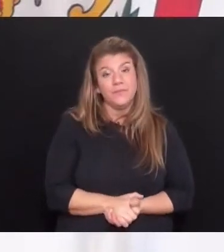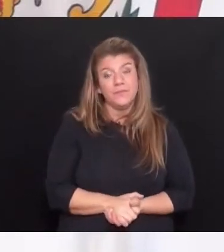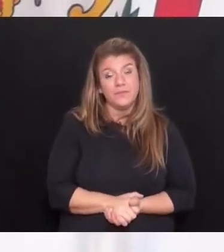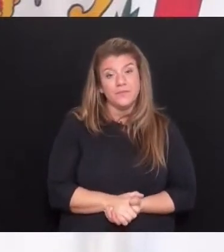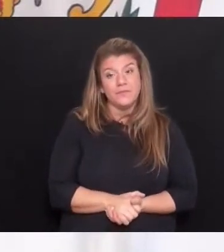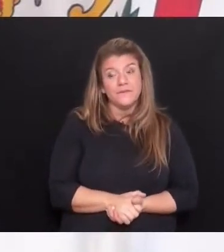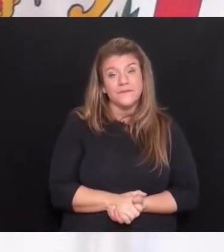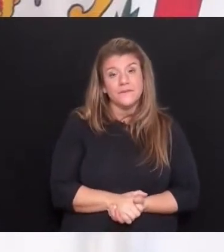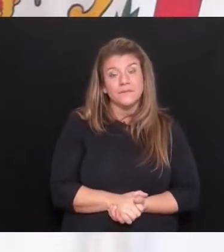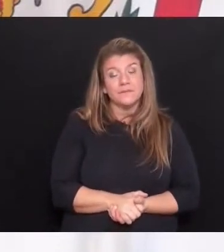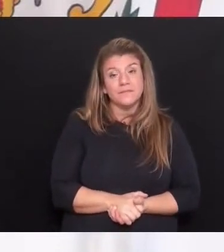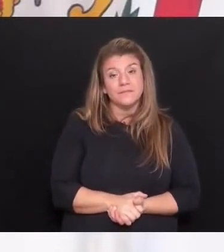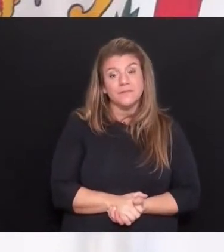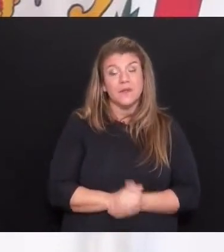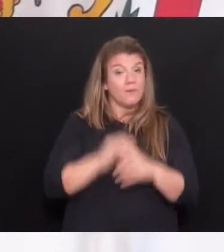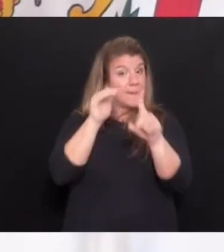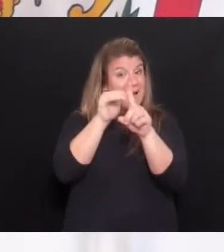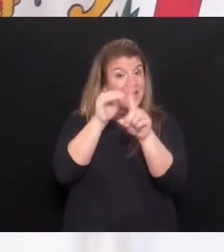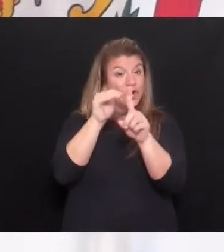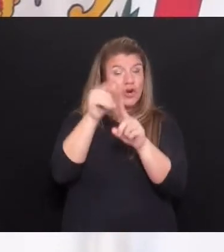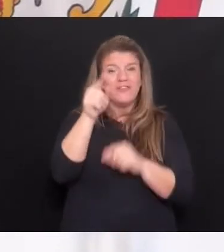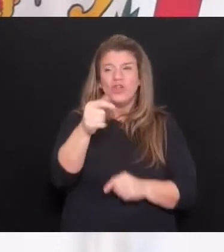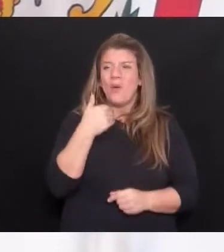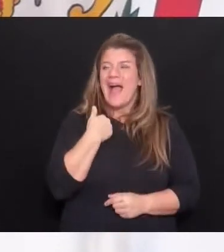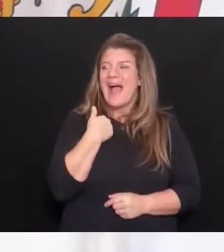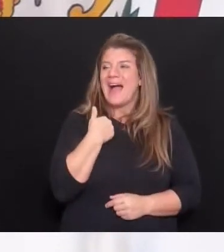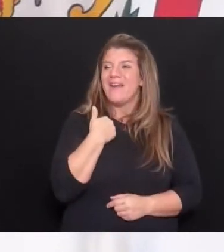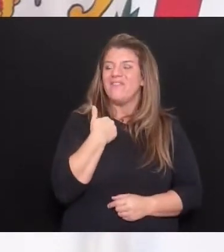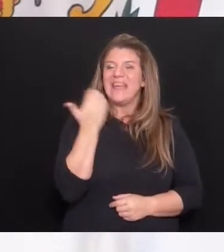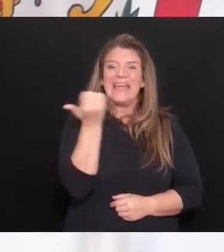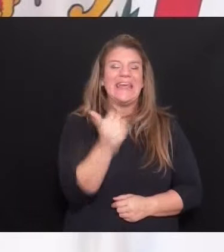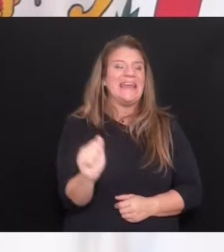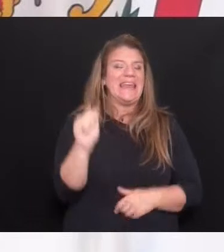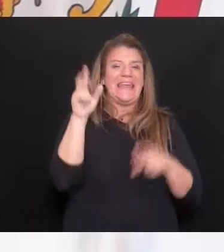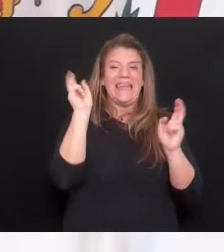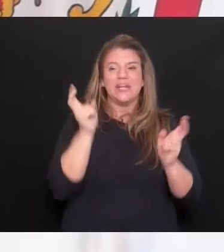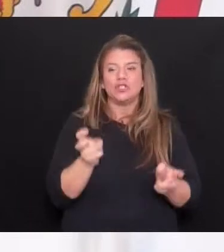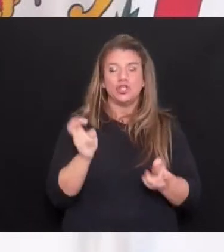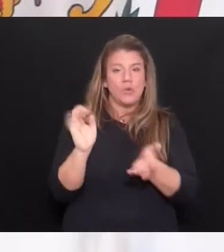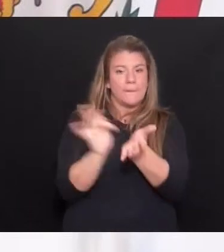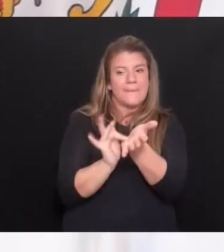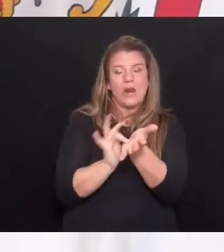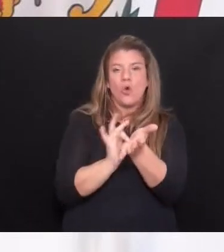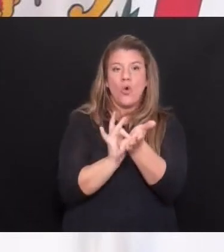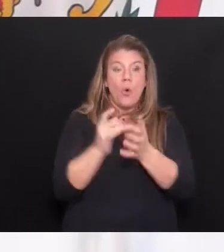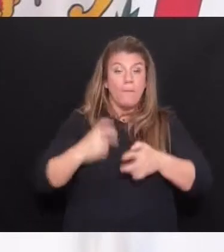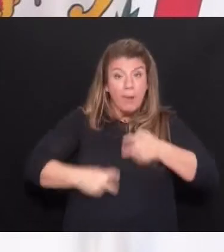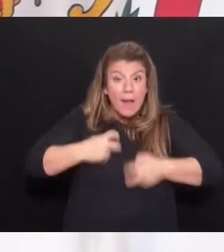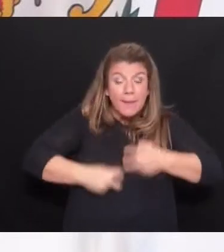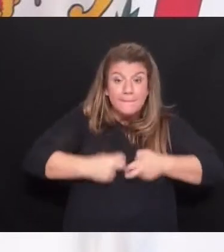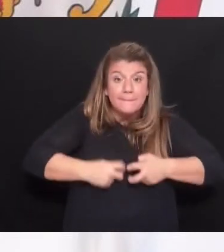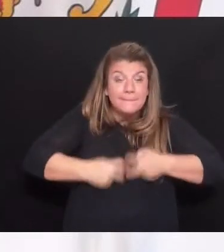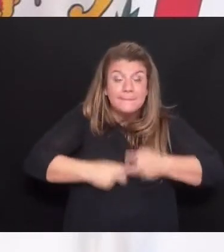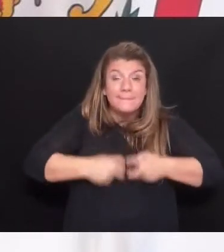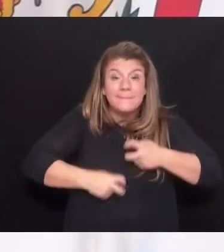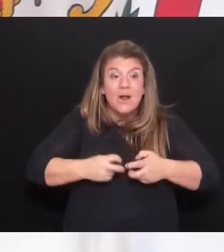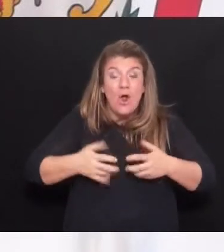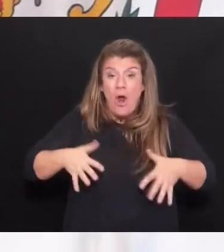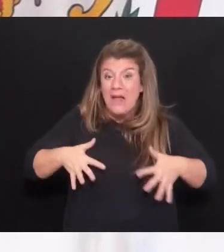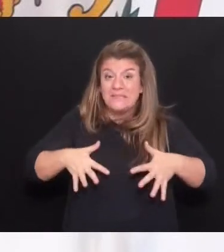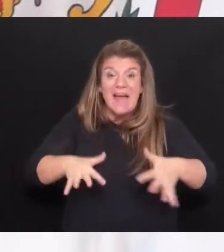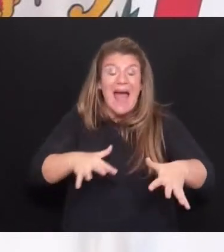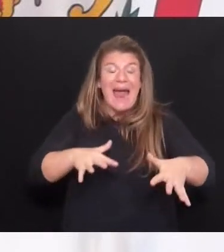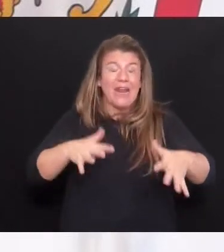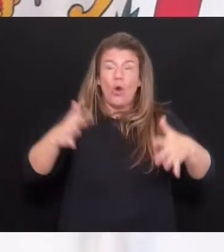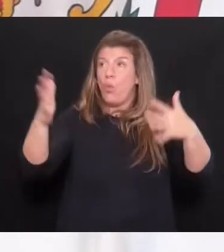Okay, reminder, you know, if you have any kind of issue or medical, you know, problem or just anxiety